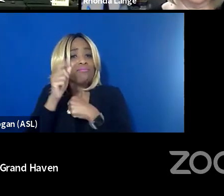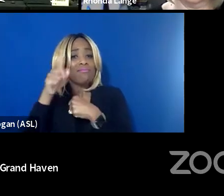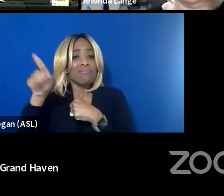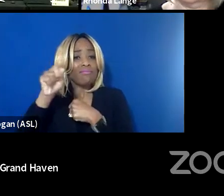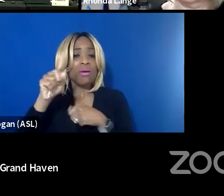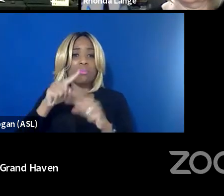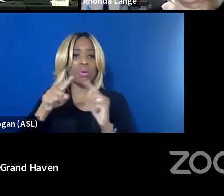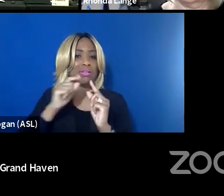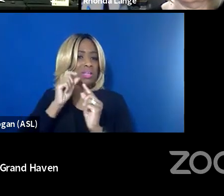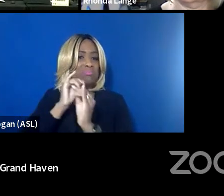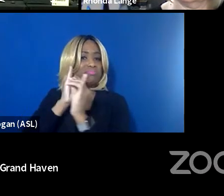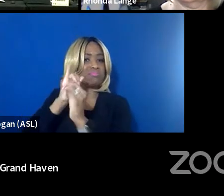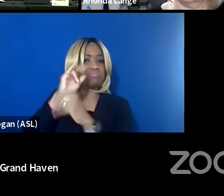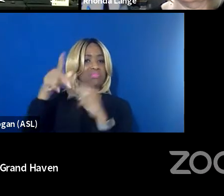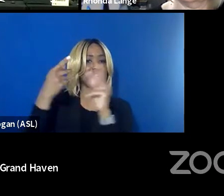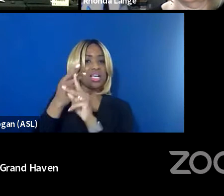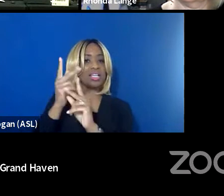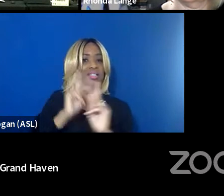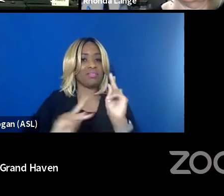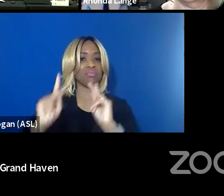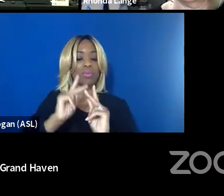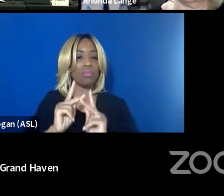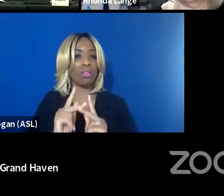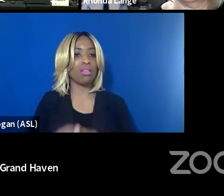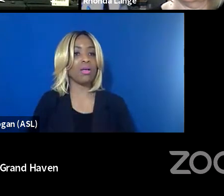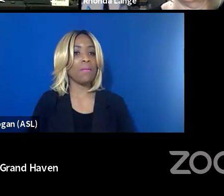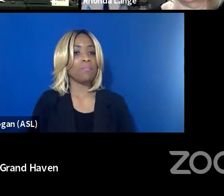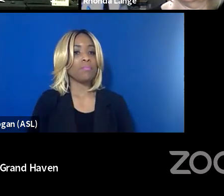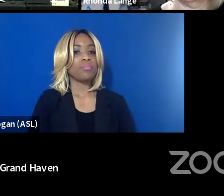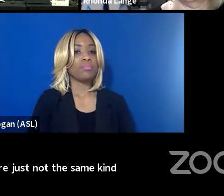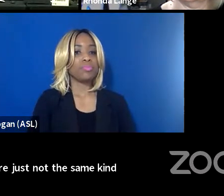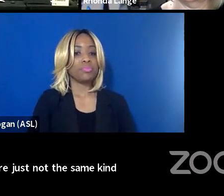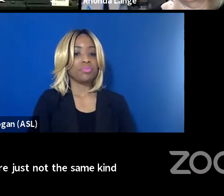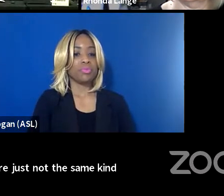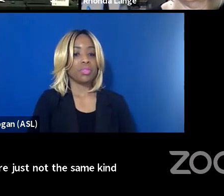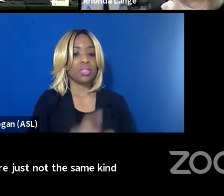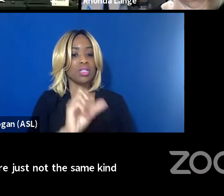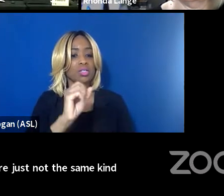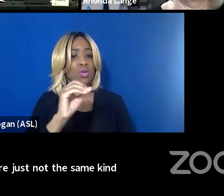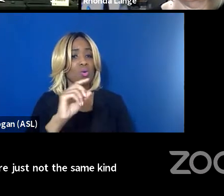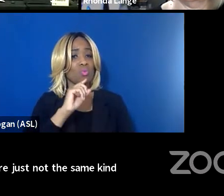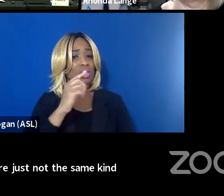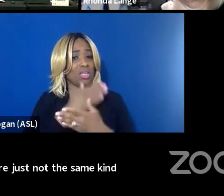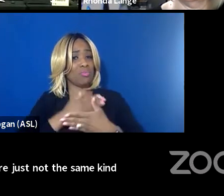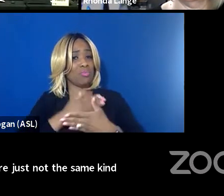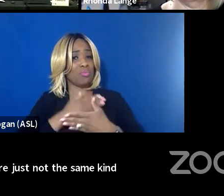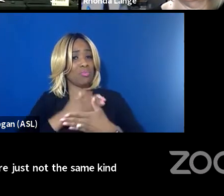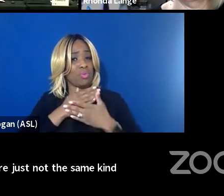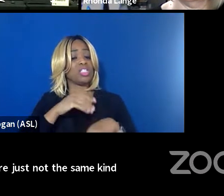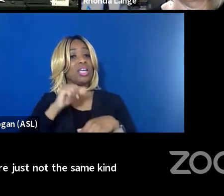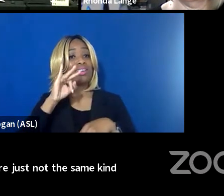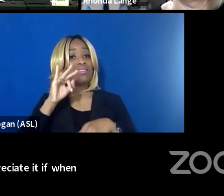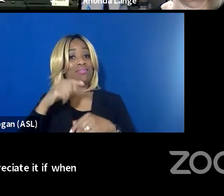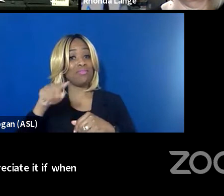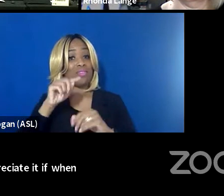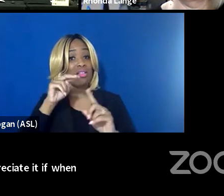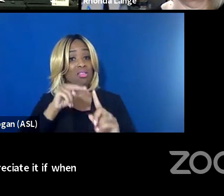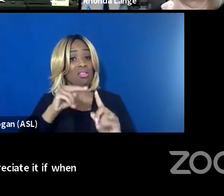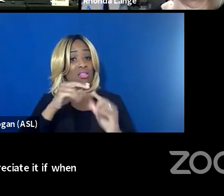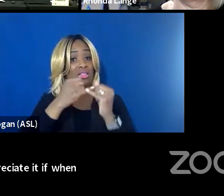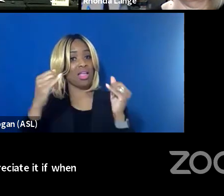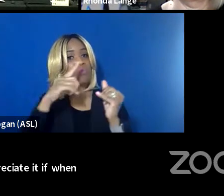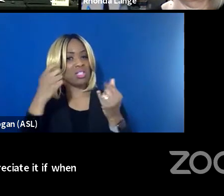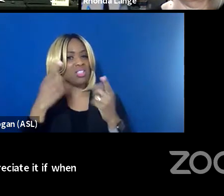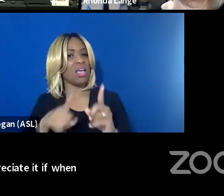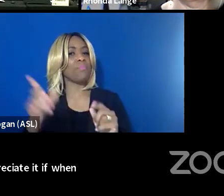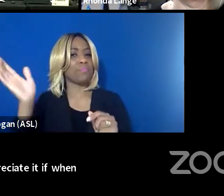just aren't the same kind of people. So we would appreciate it if when you're looking at the lines, because this happened once